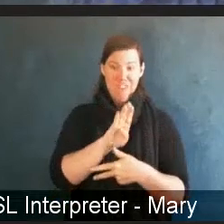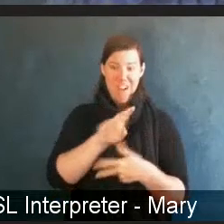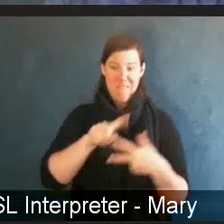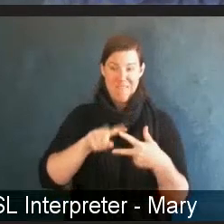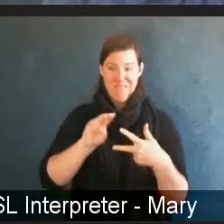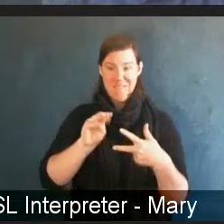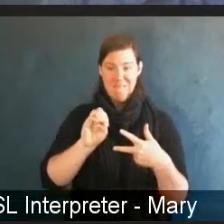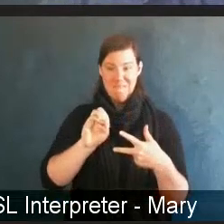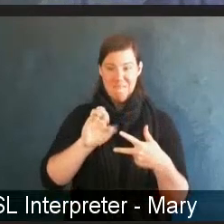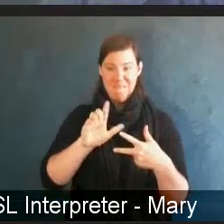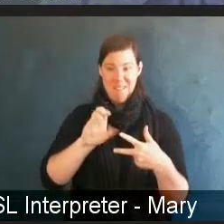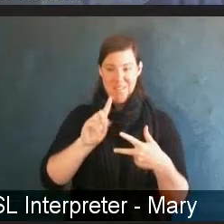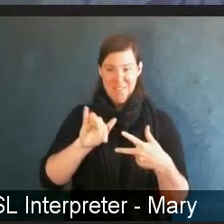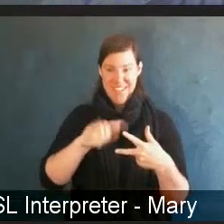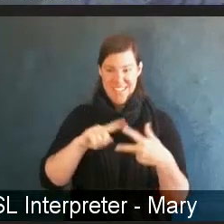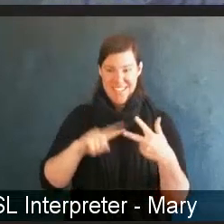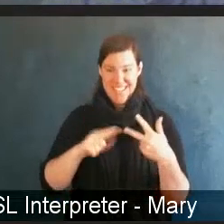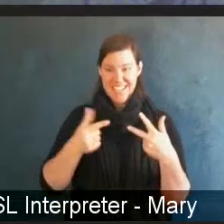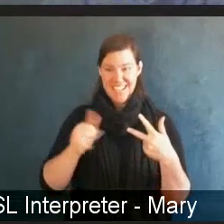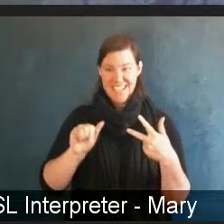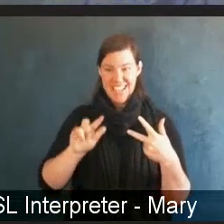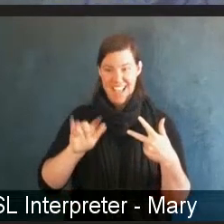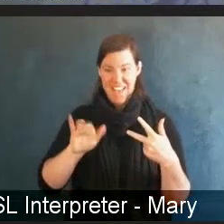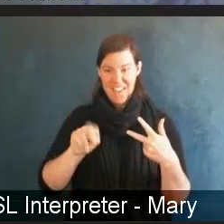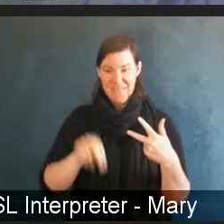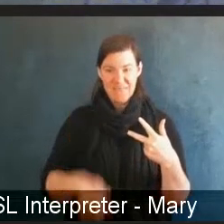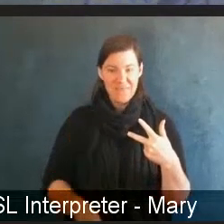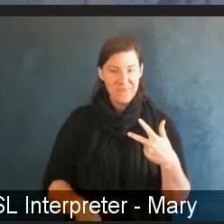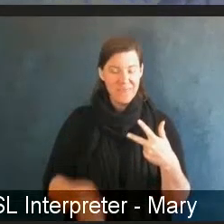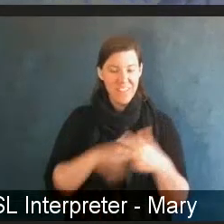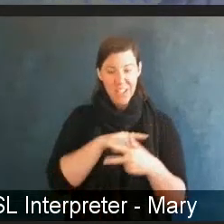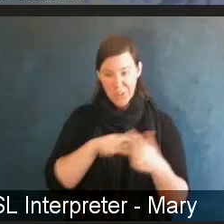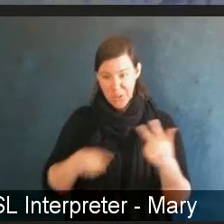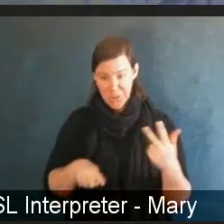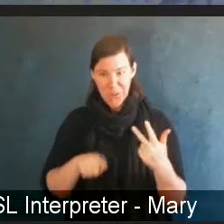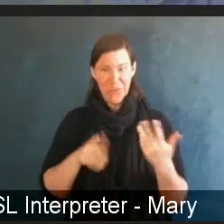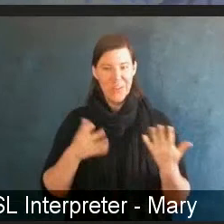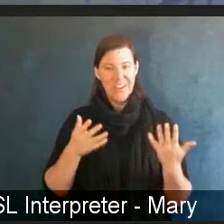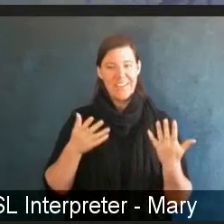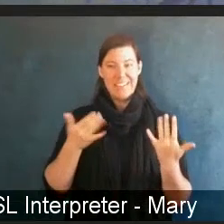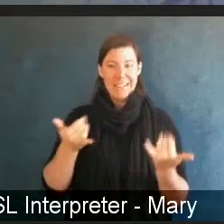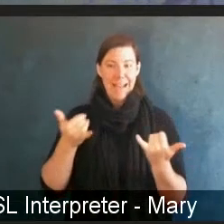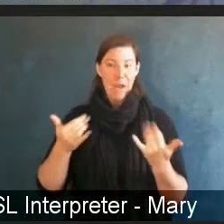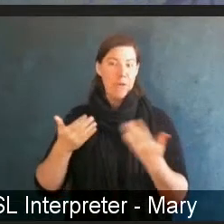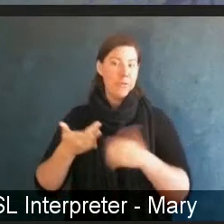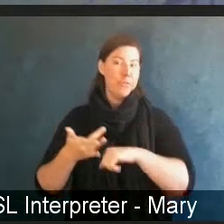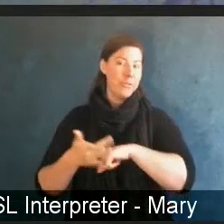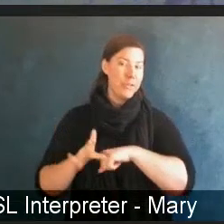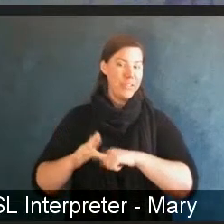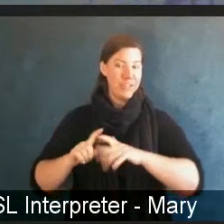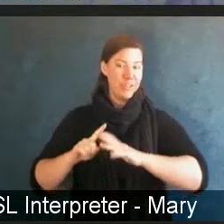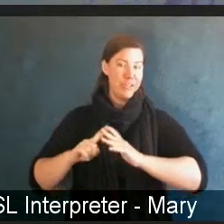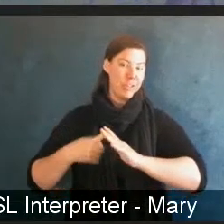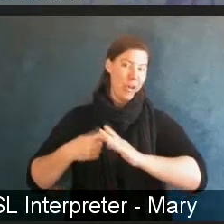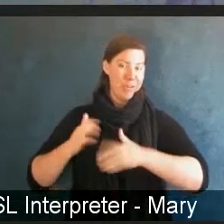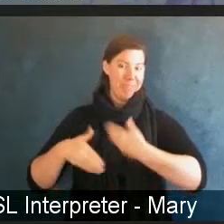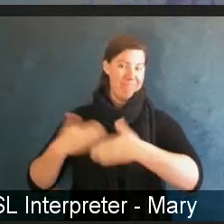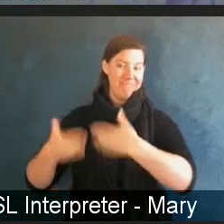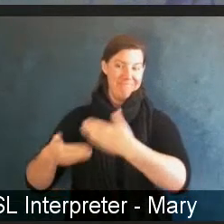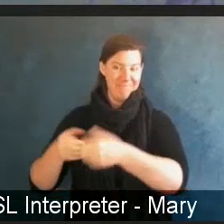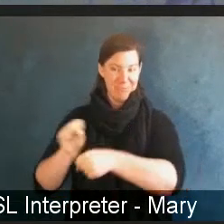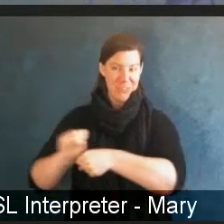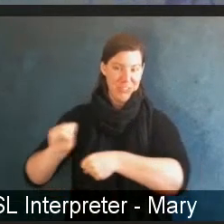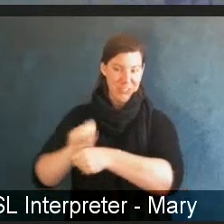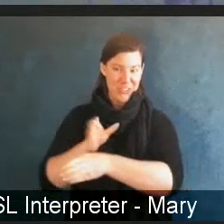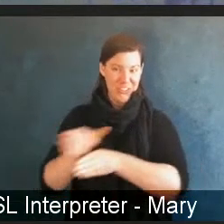the, I'll say, the early part of your careers. I'm not going to guess how old you are, but you're in the early part of your careers, and we know that everyone from